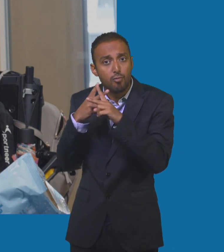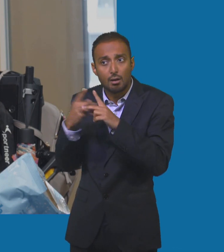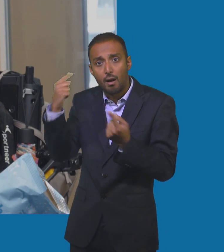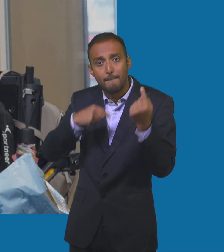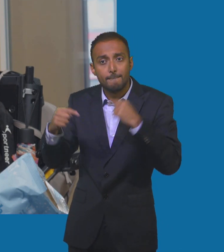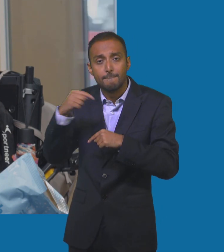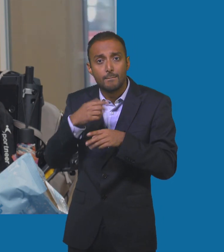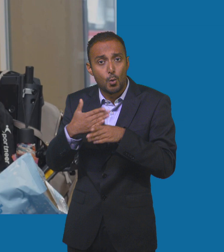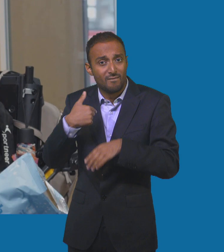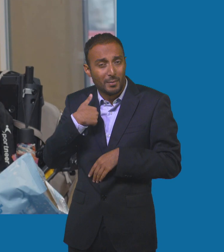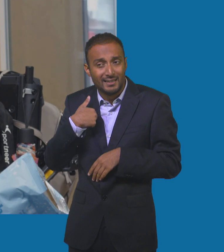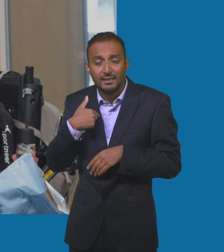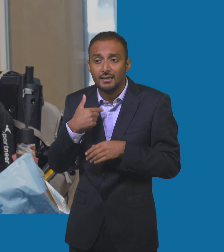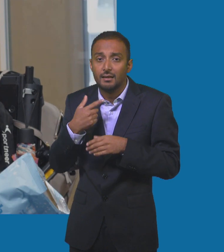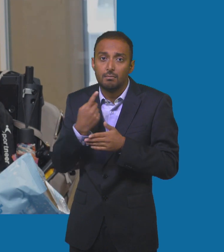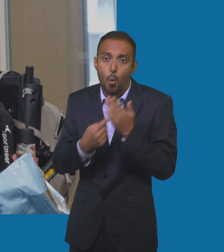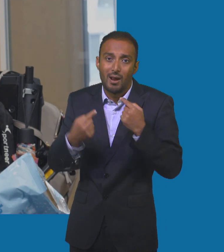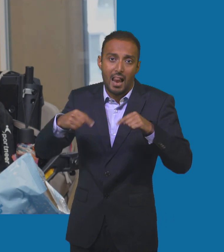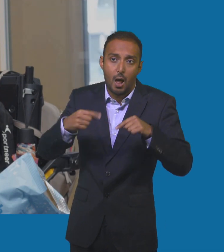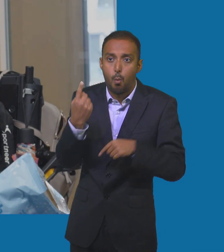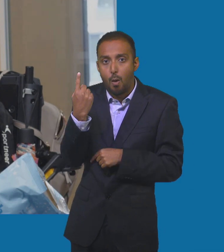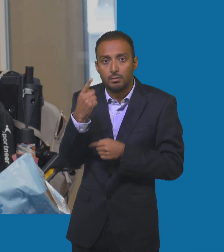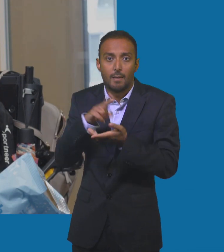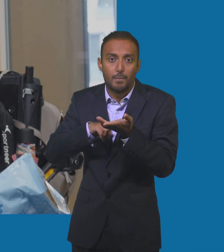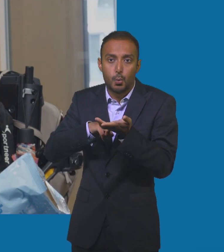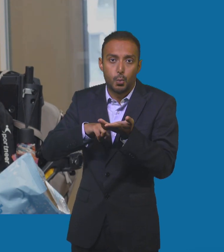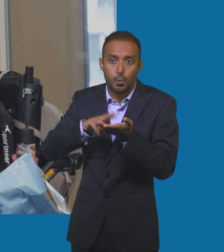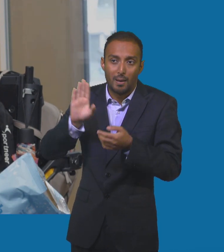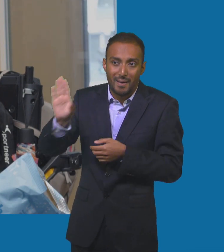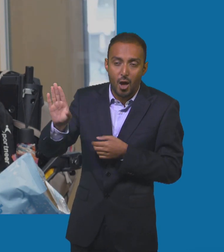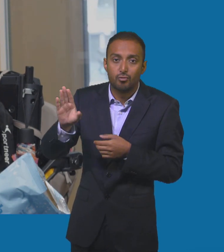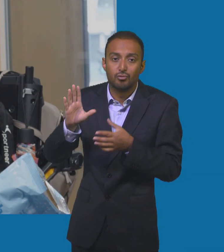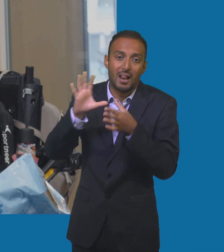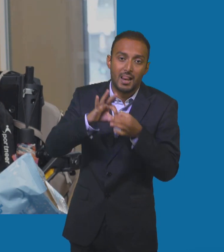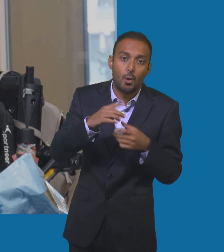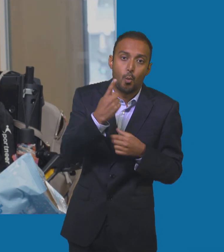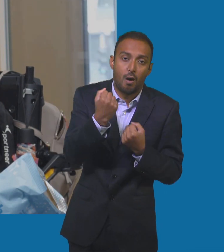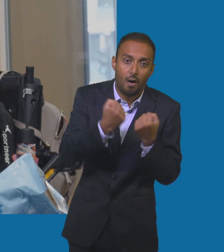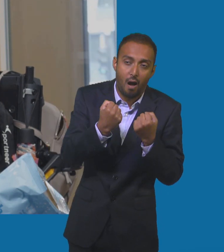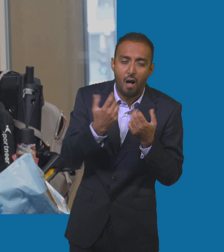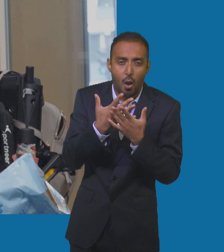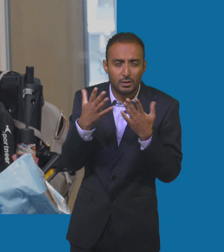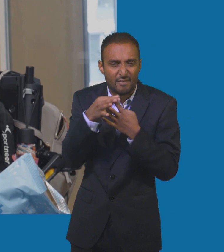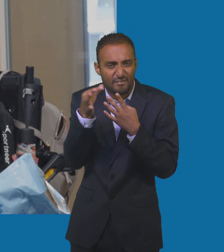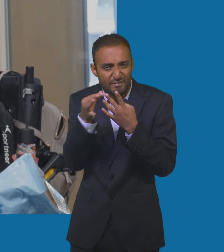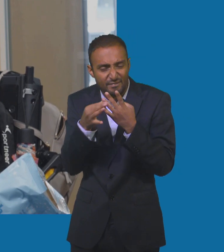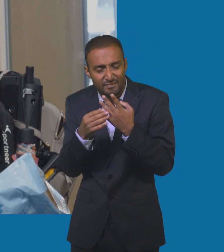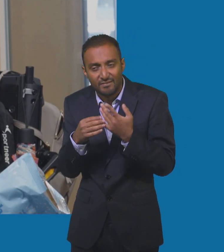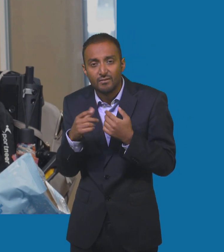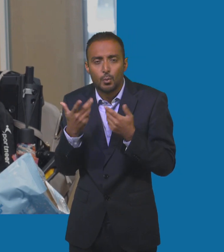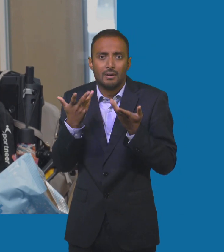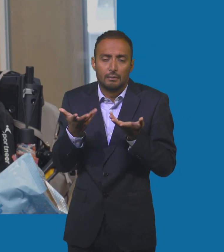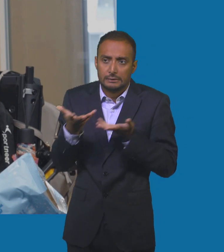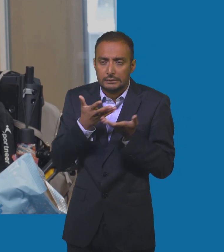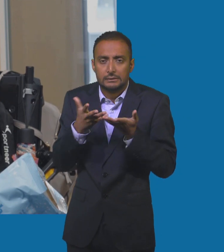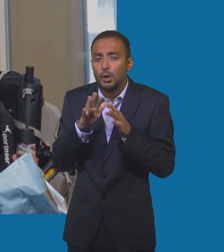when you're only allowed to have like one blue badge allocated to one car and driver? So, you know, it's a lot of talk about not everything